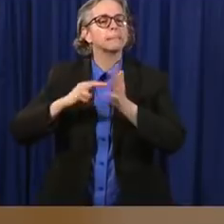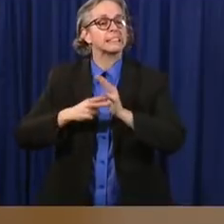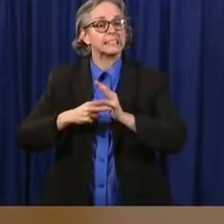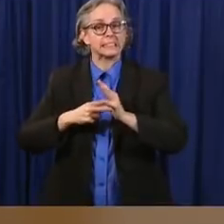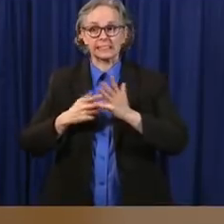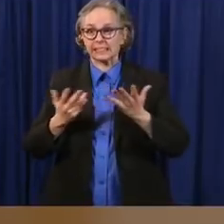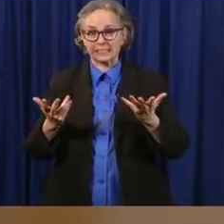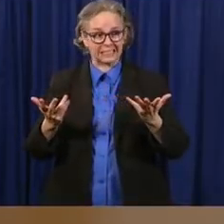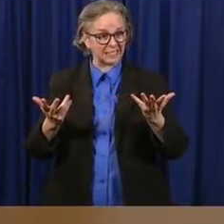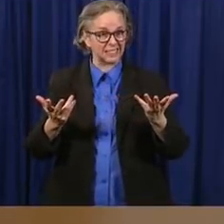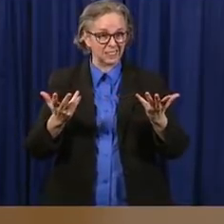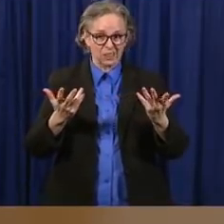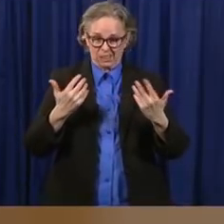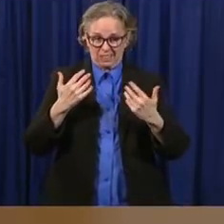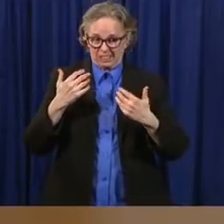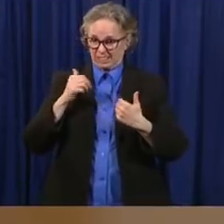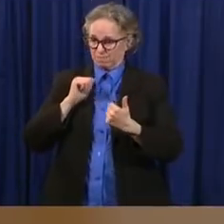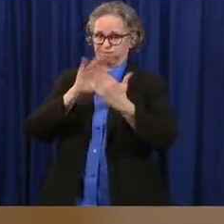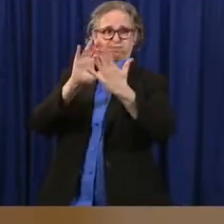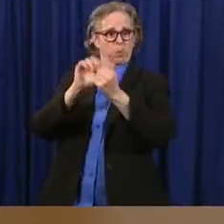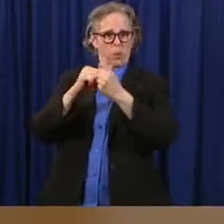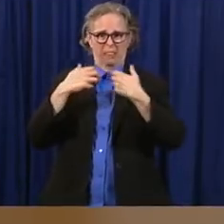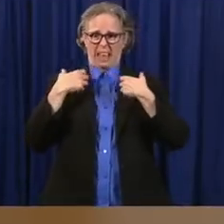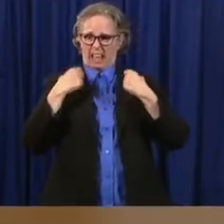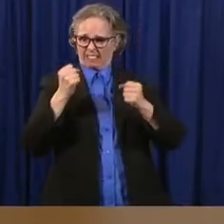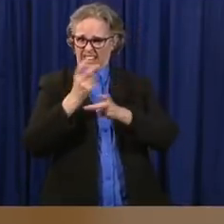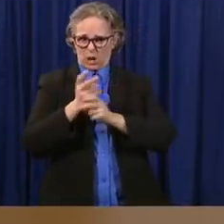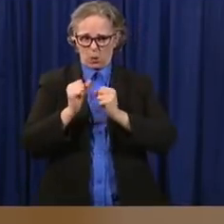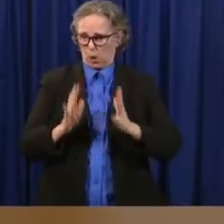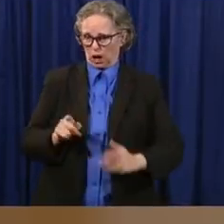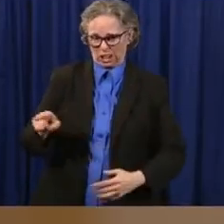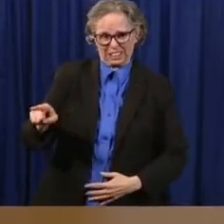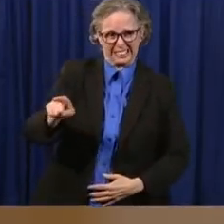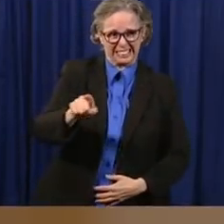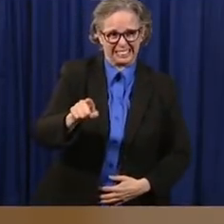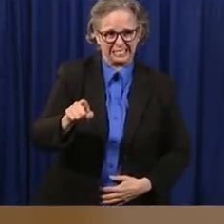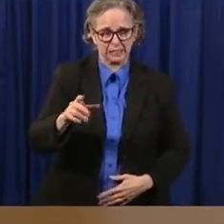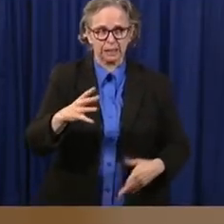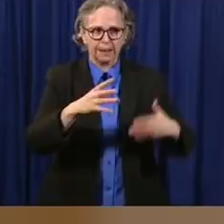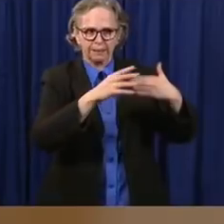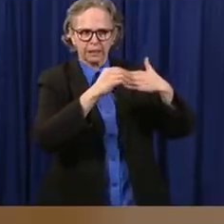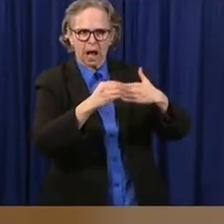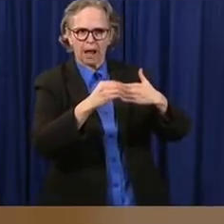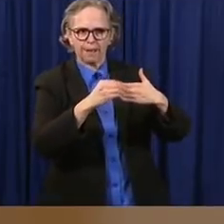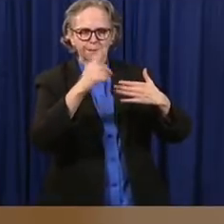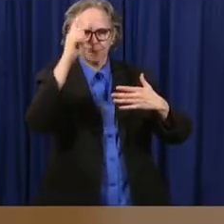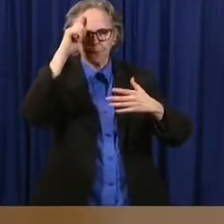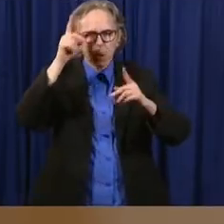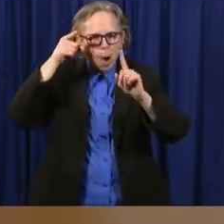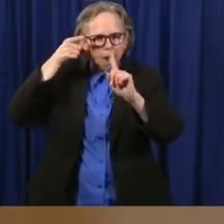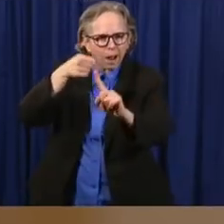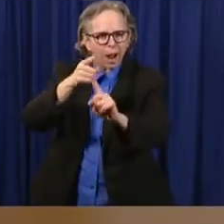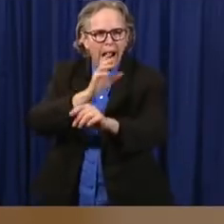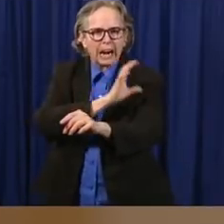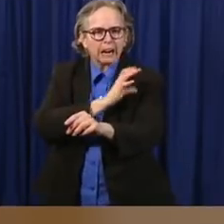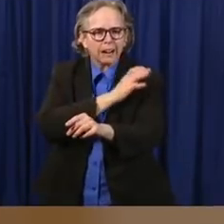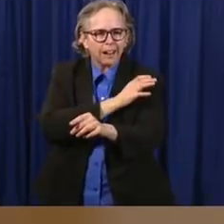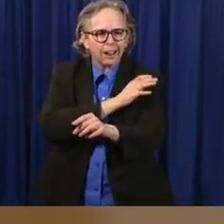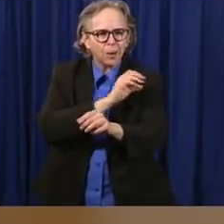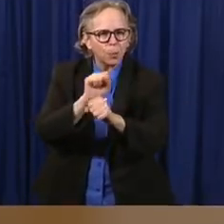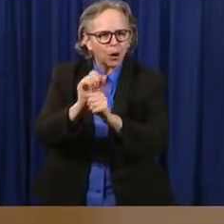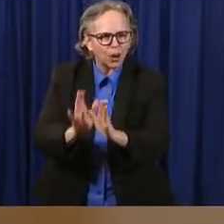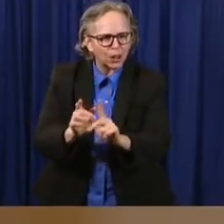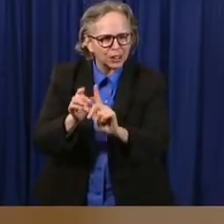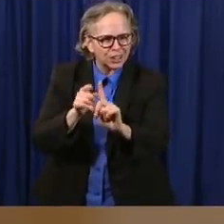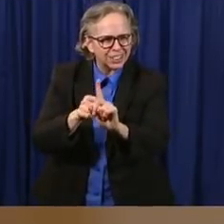overrun, they actually have guidance on clinical. So without the test, and that is the guidance I've mentioned before, that was you have to